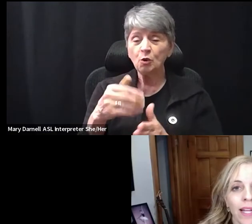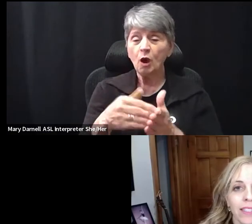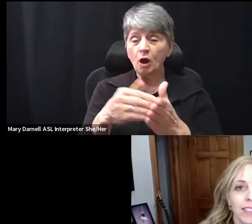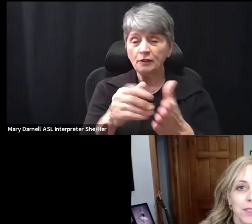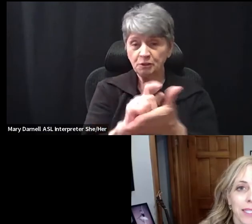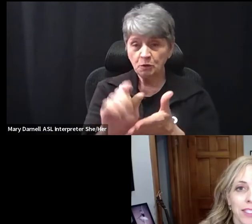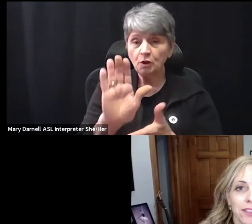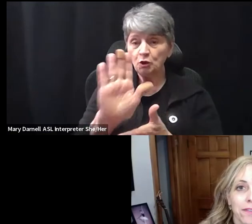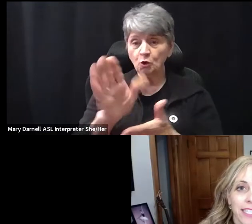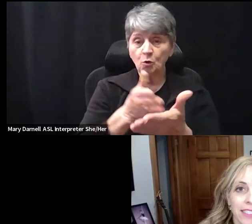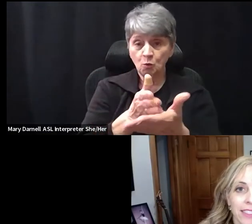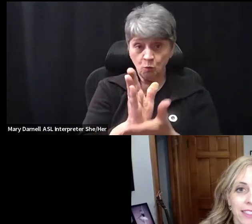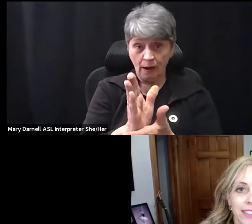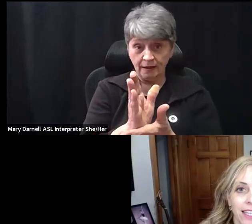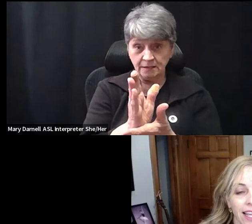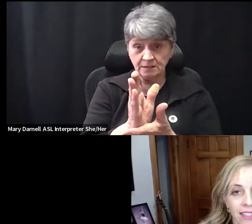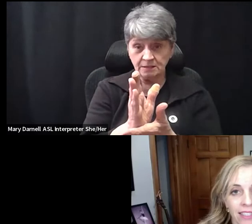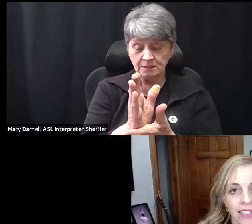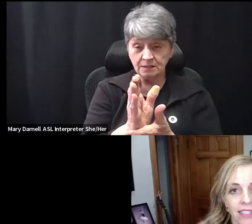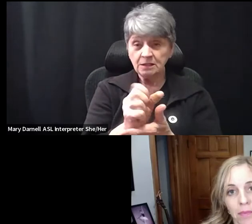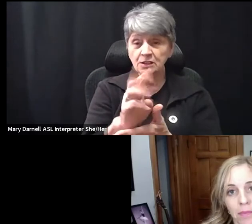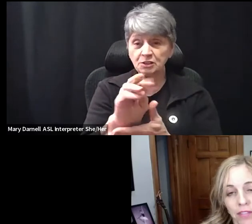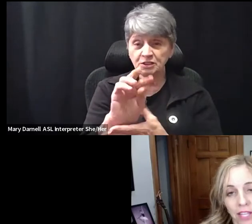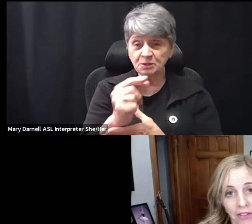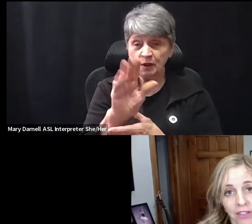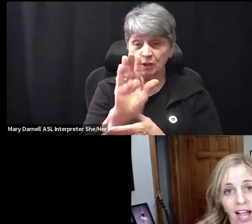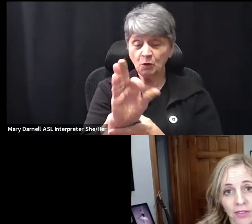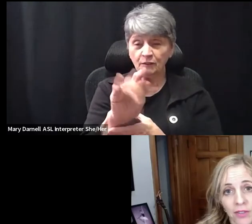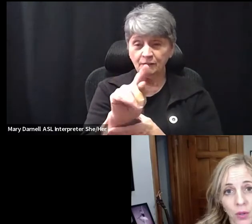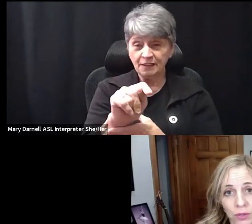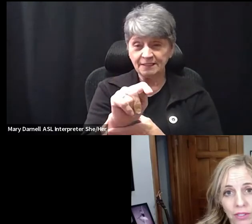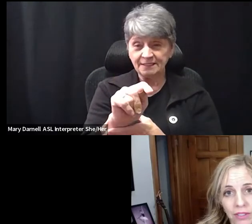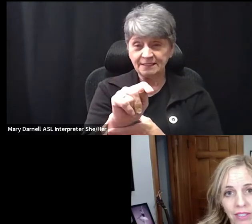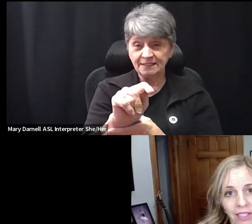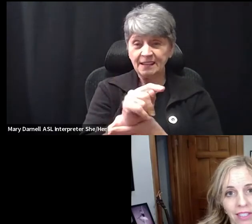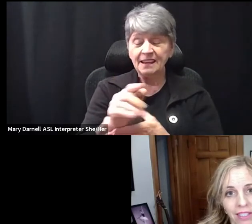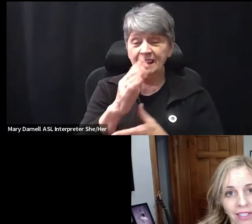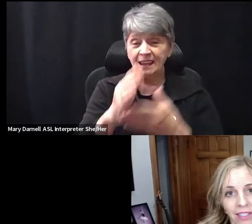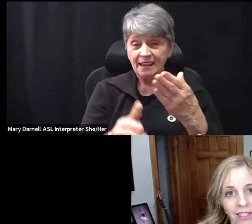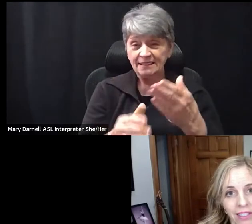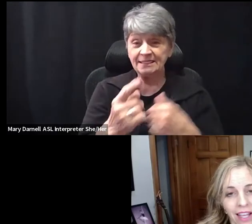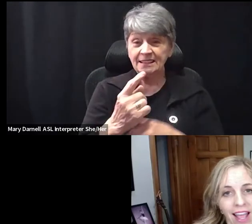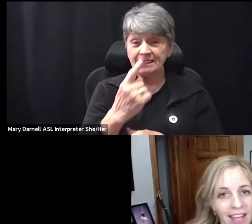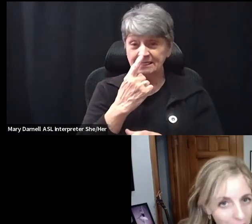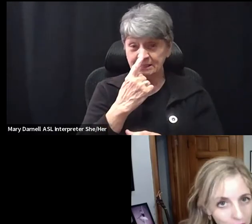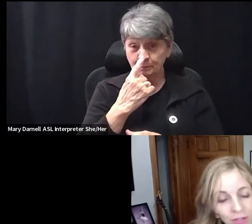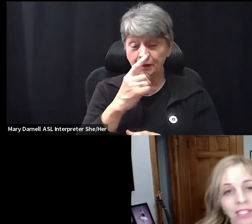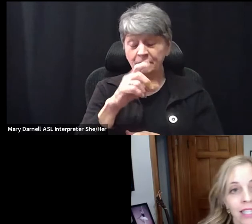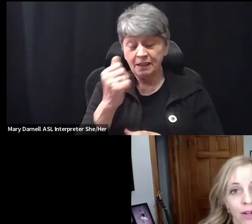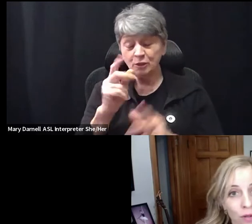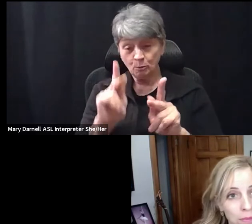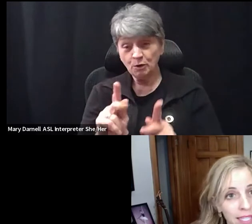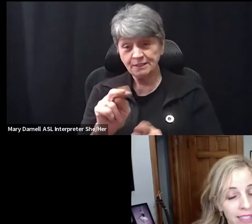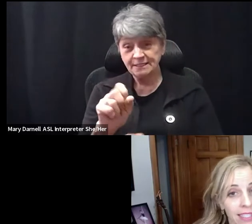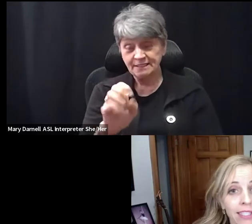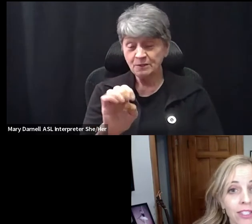"Your right to swing your fist ends at the tip of the other guy's nose." And I'm using